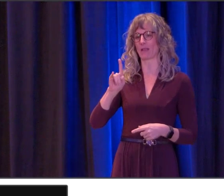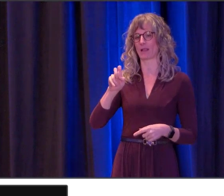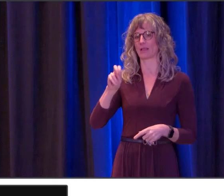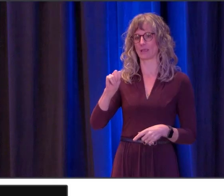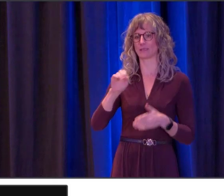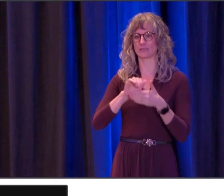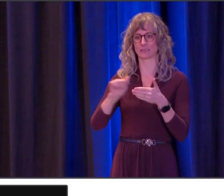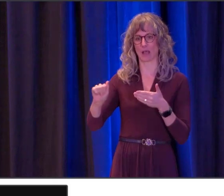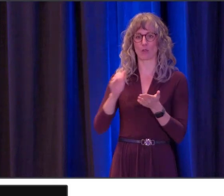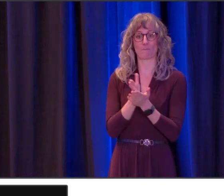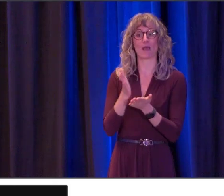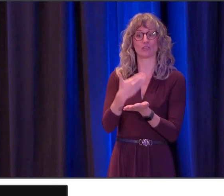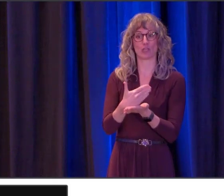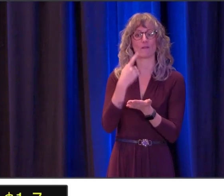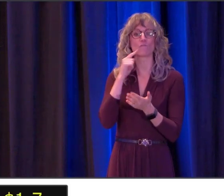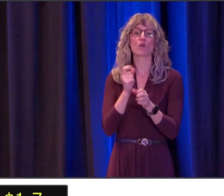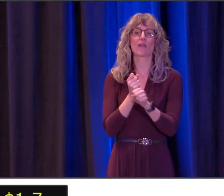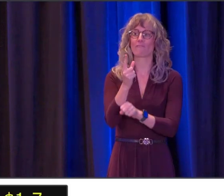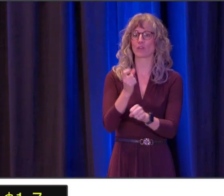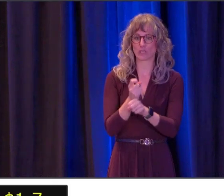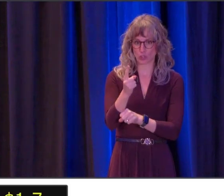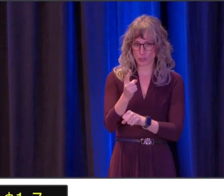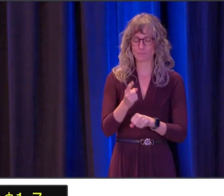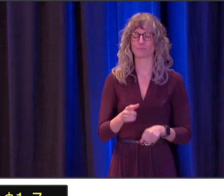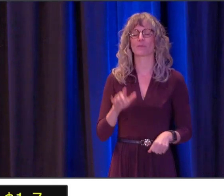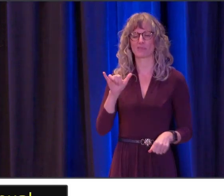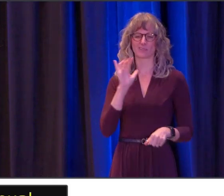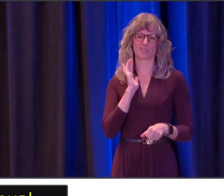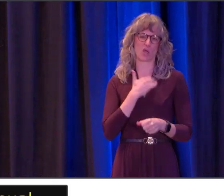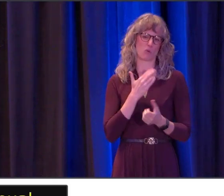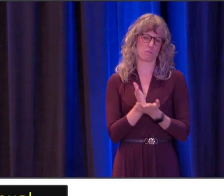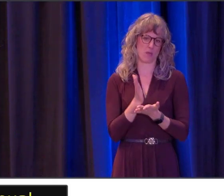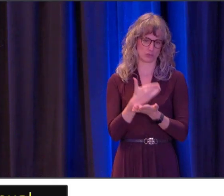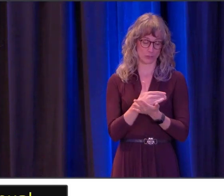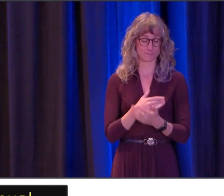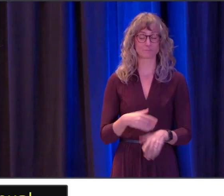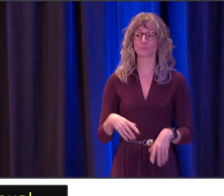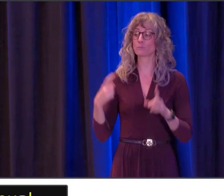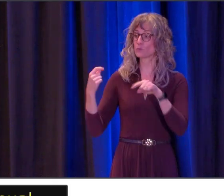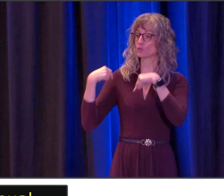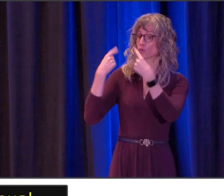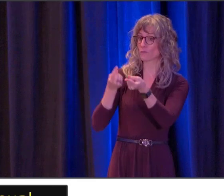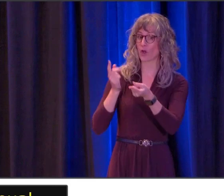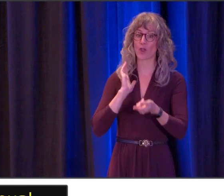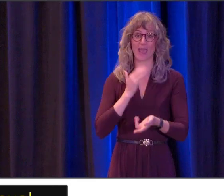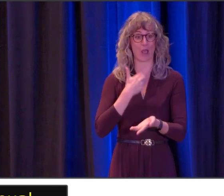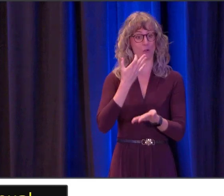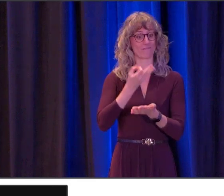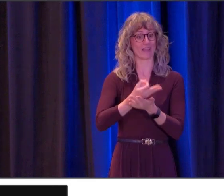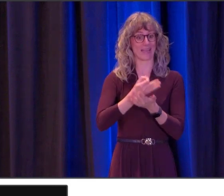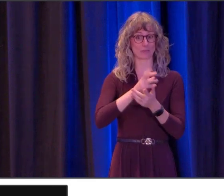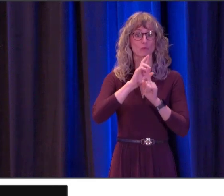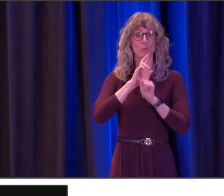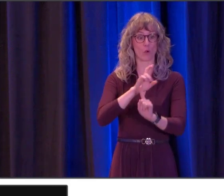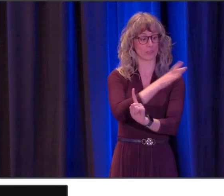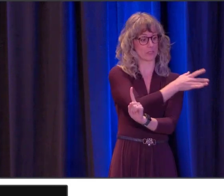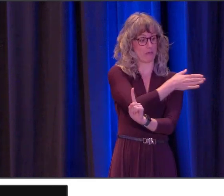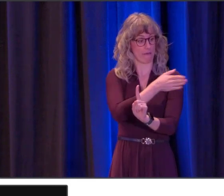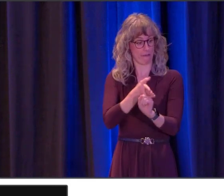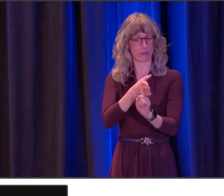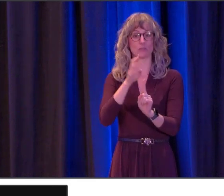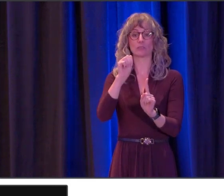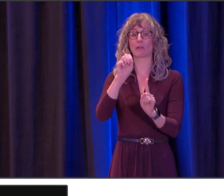year. To this point so far, we have financial reporting through the end of May that has been